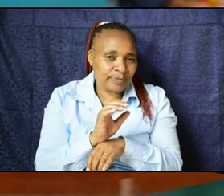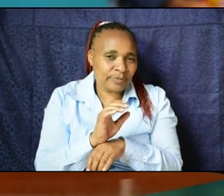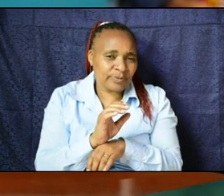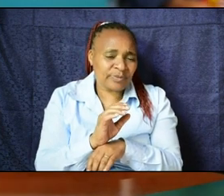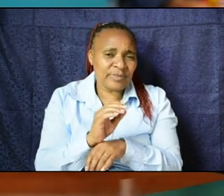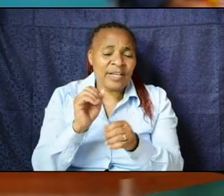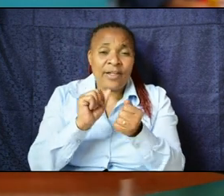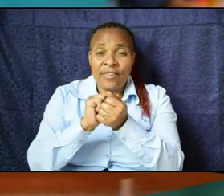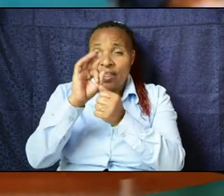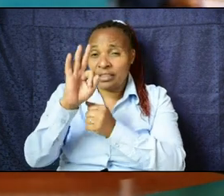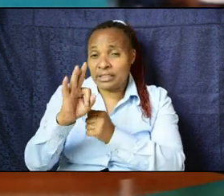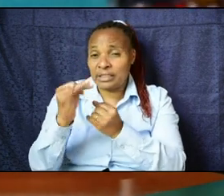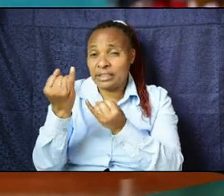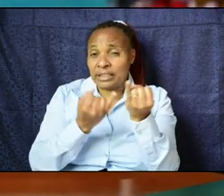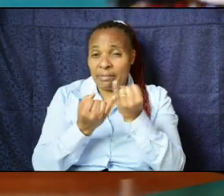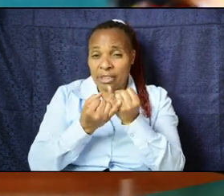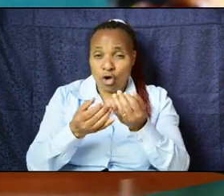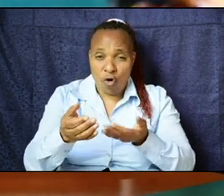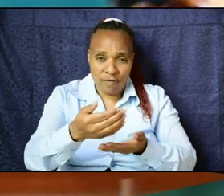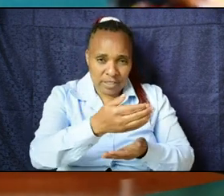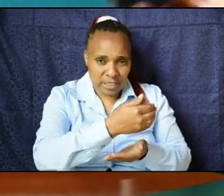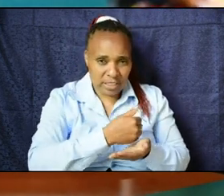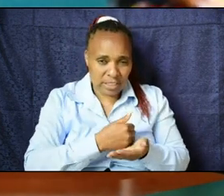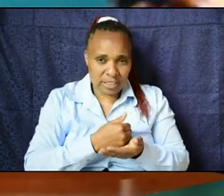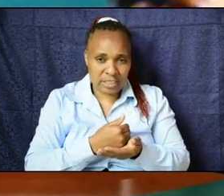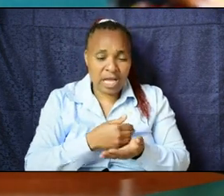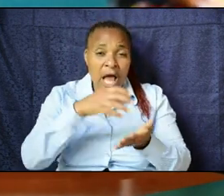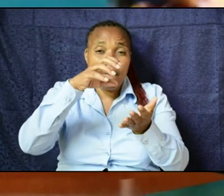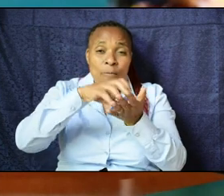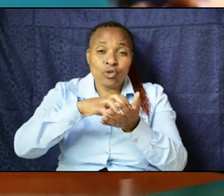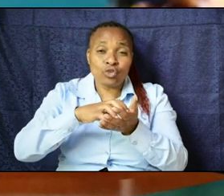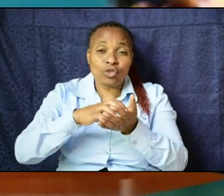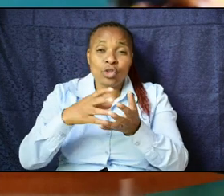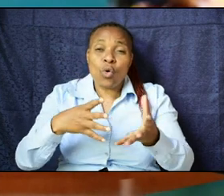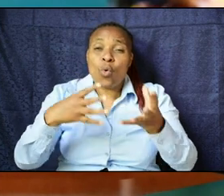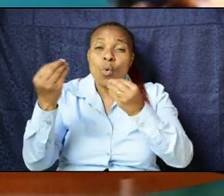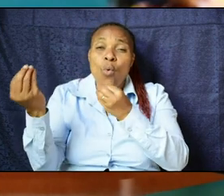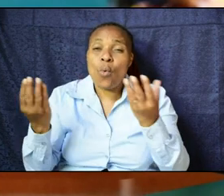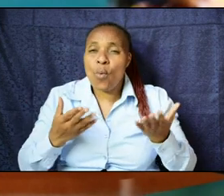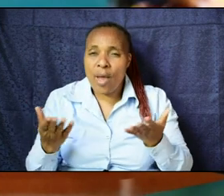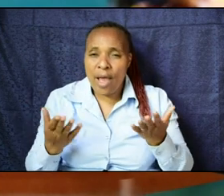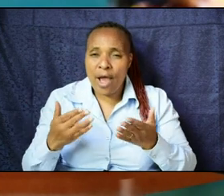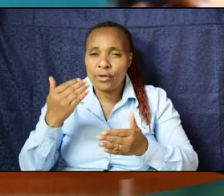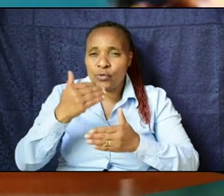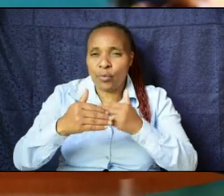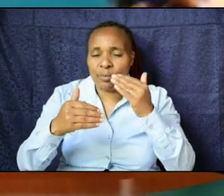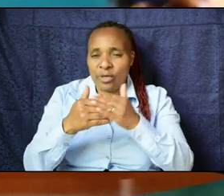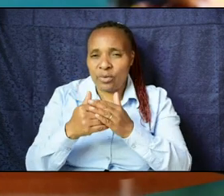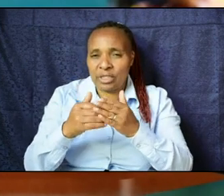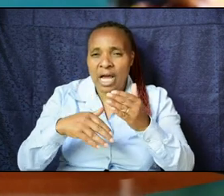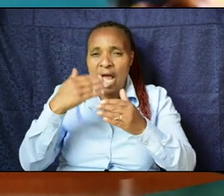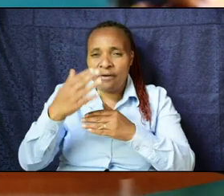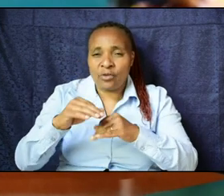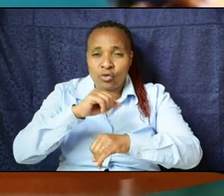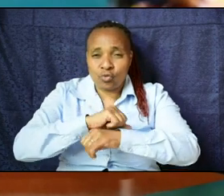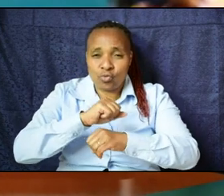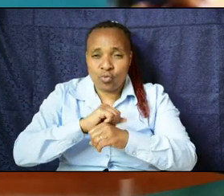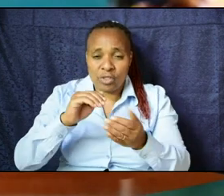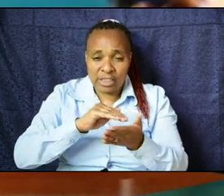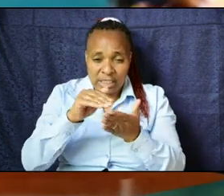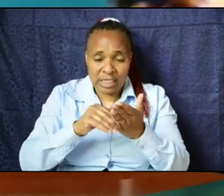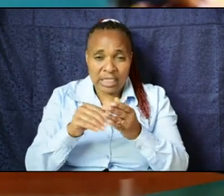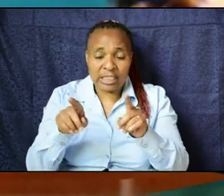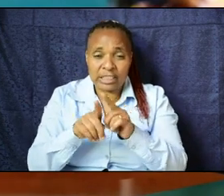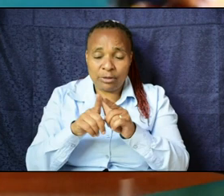The 13th Sabbath offering, a portion of it will go to building an after-school center for children